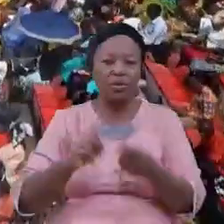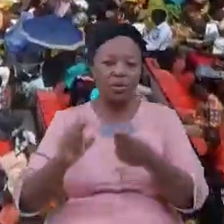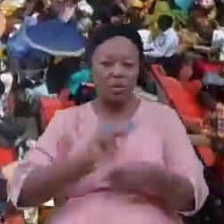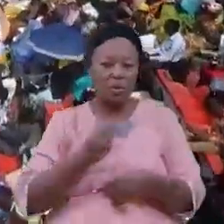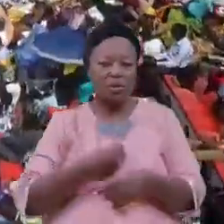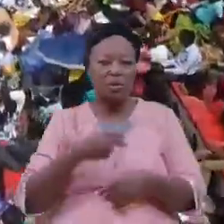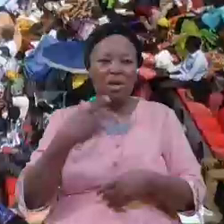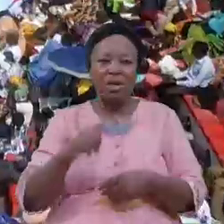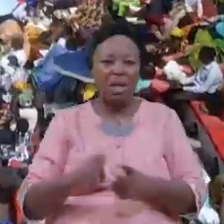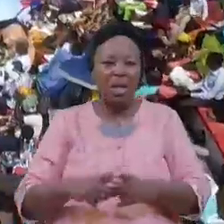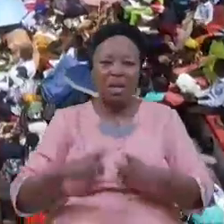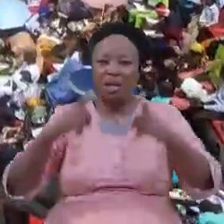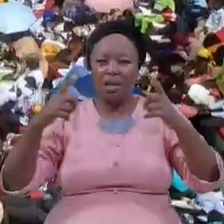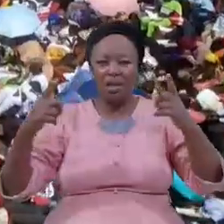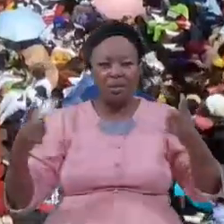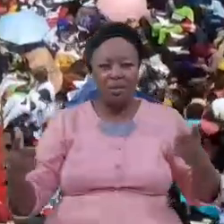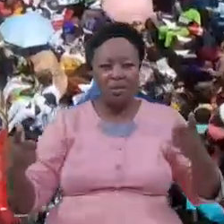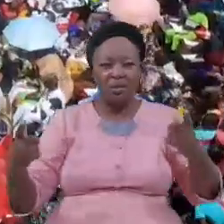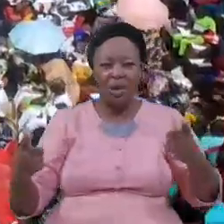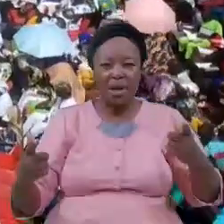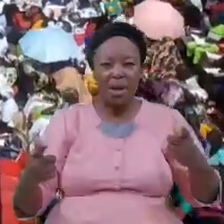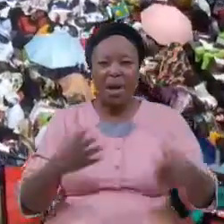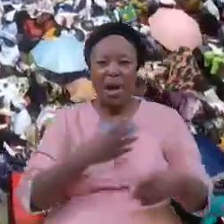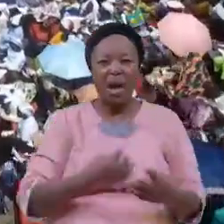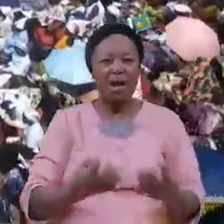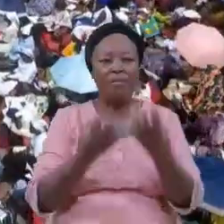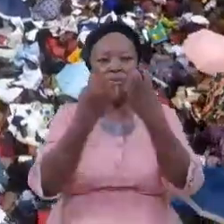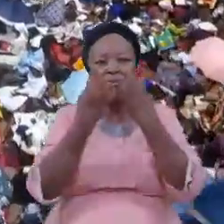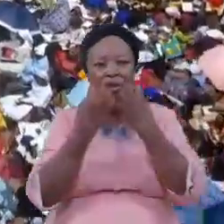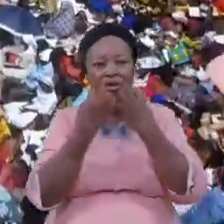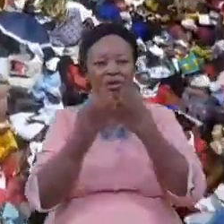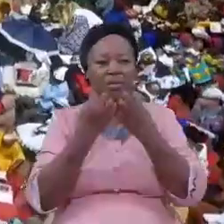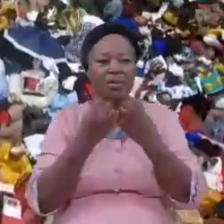exceeding great and precious promises."